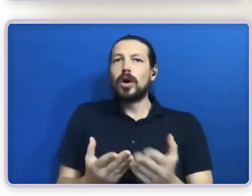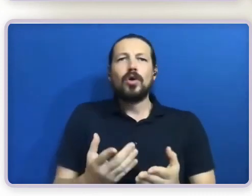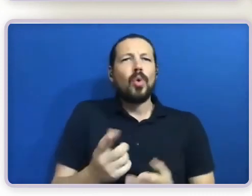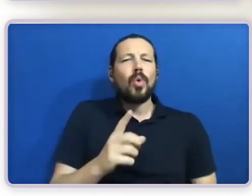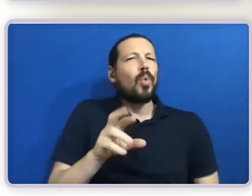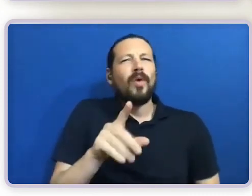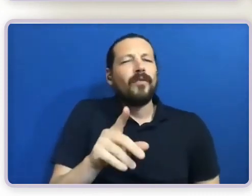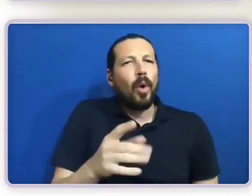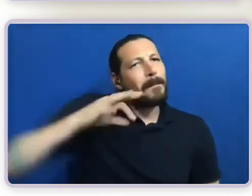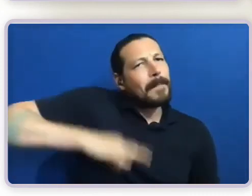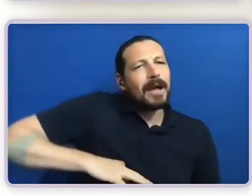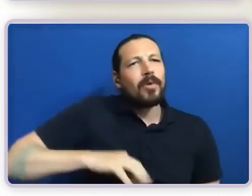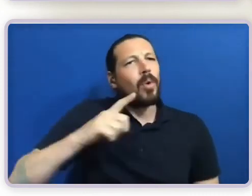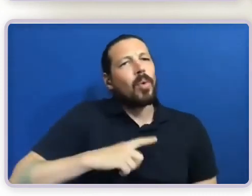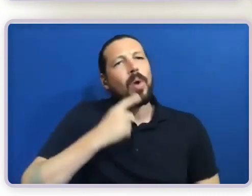and then we'll go to Michelle.